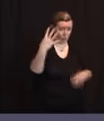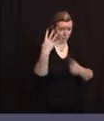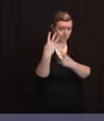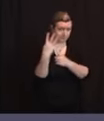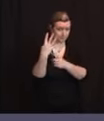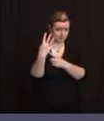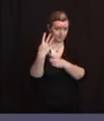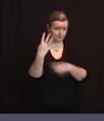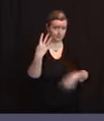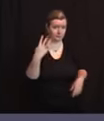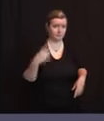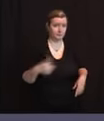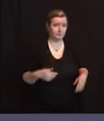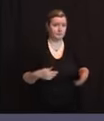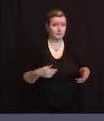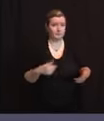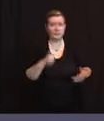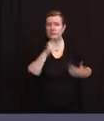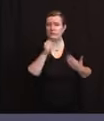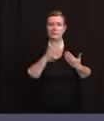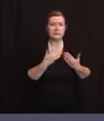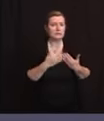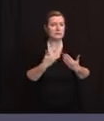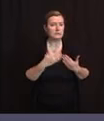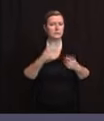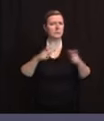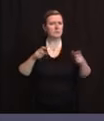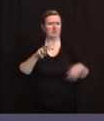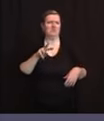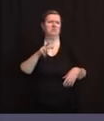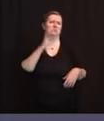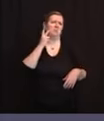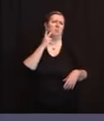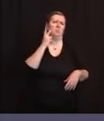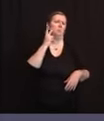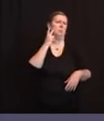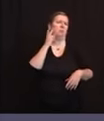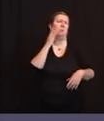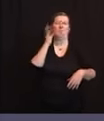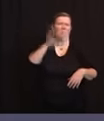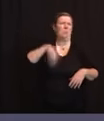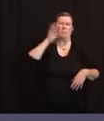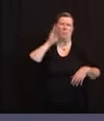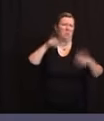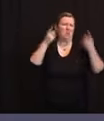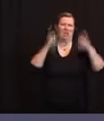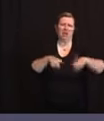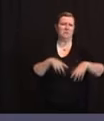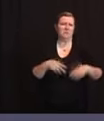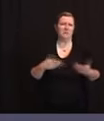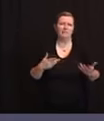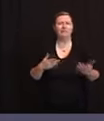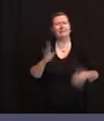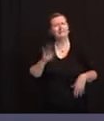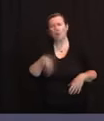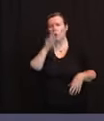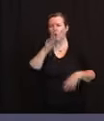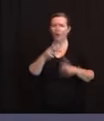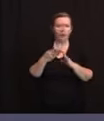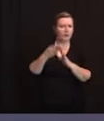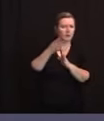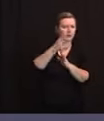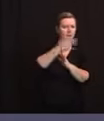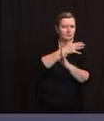it's not easy, but, some people say, well, we saw it coming, we saw this, we saw that. Well, that's what we have to look at, because there will be another